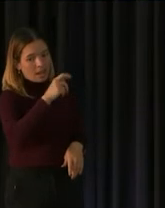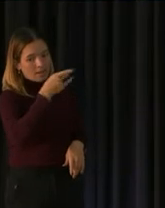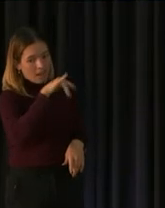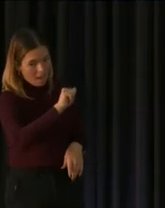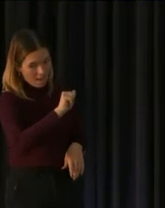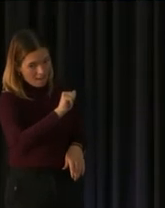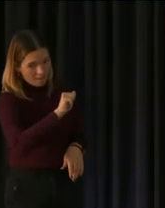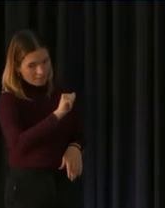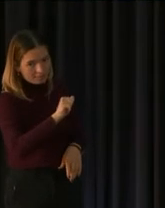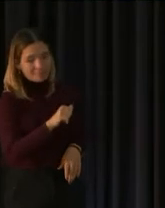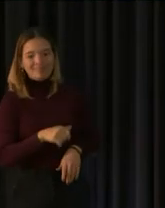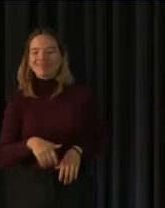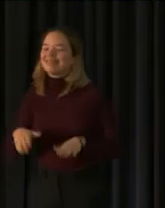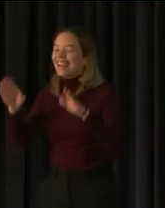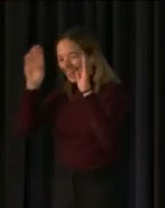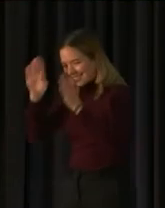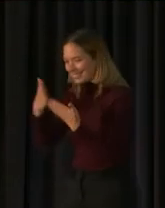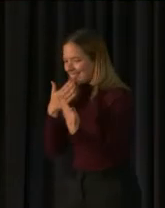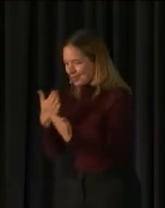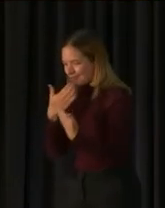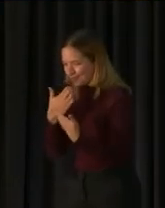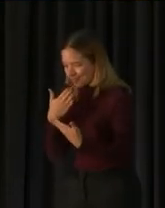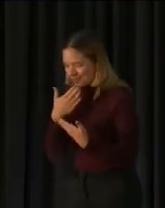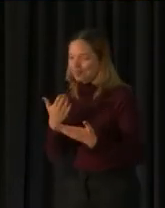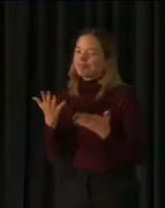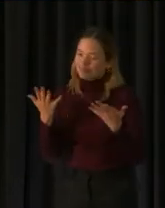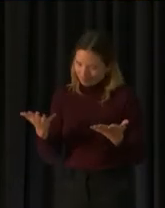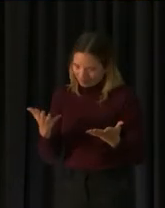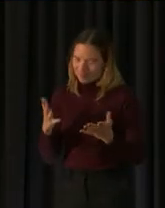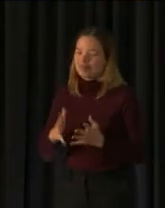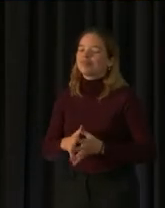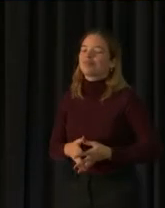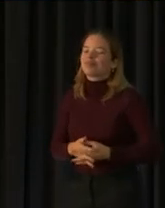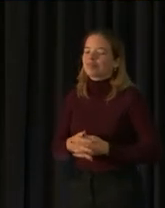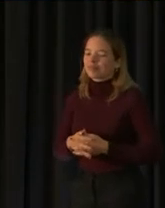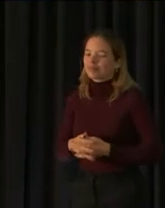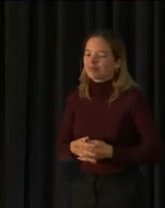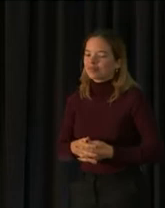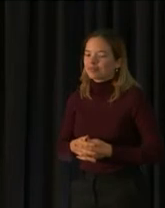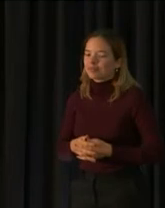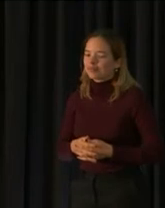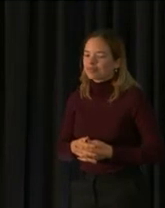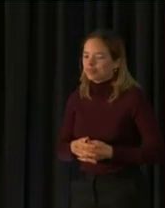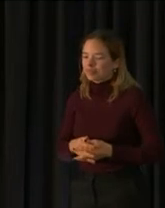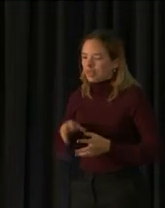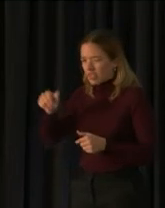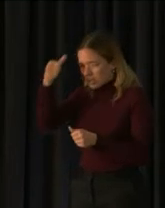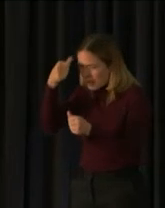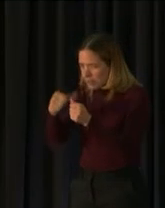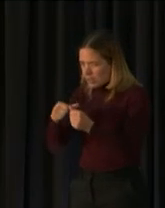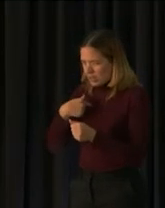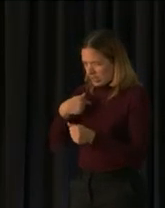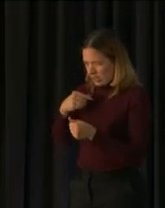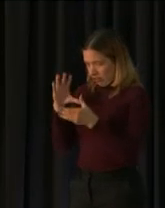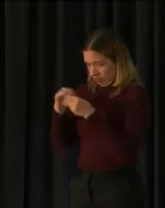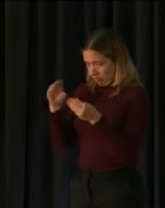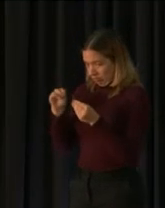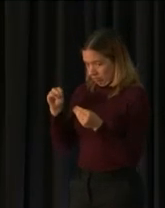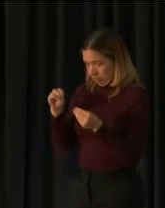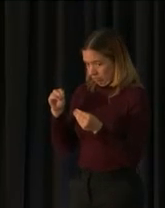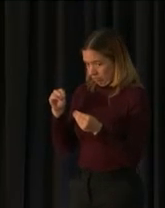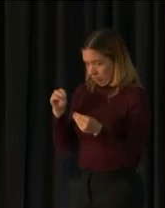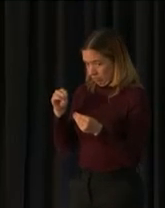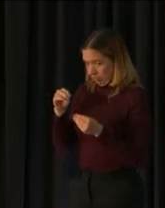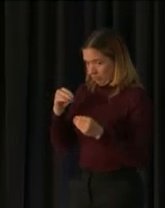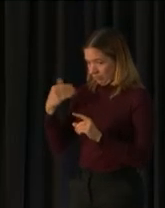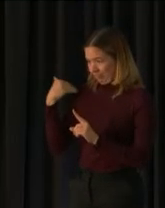Thank you, Jessie. Really appreciate that. And to my previous point of our summer deep cleaning, we are continuing to still